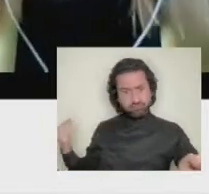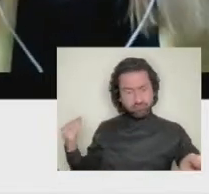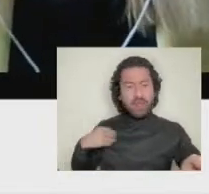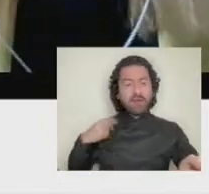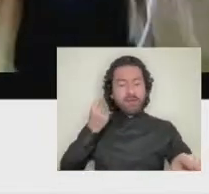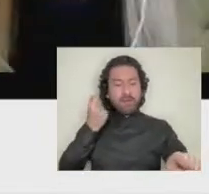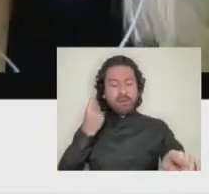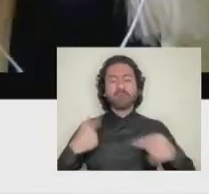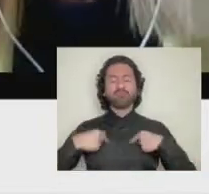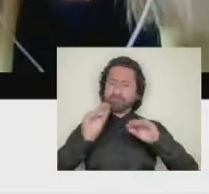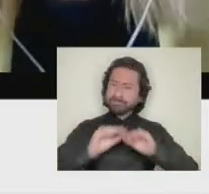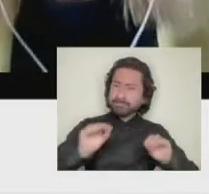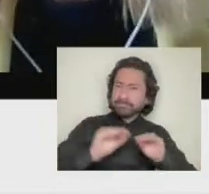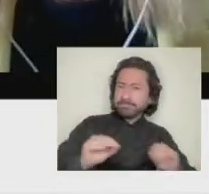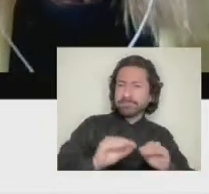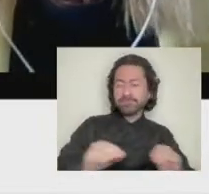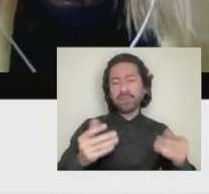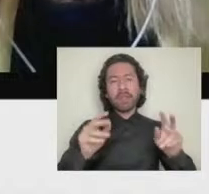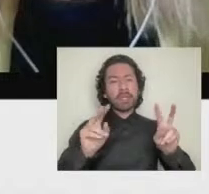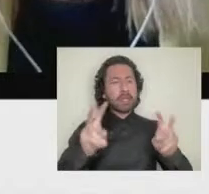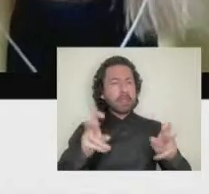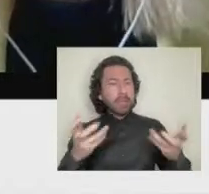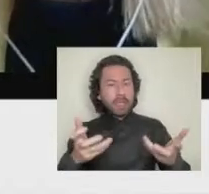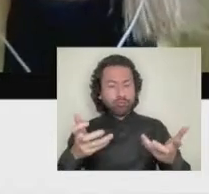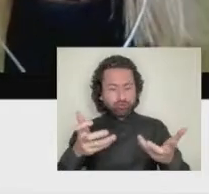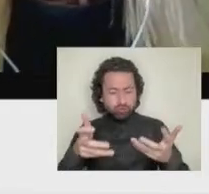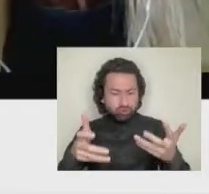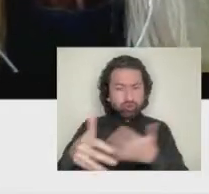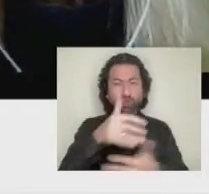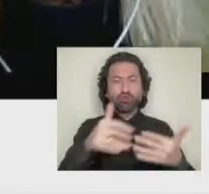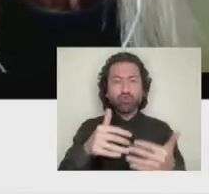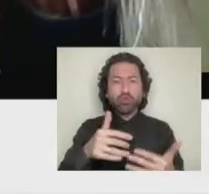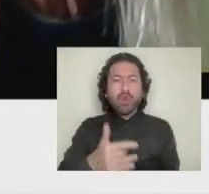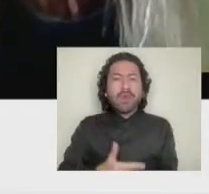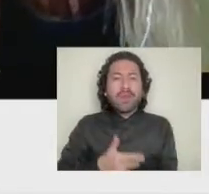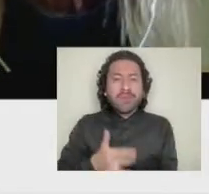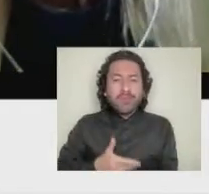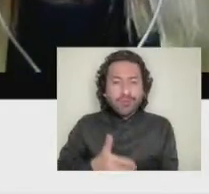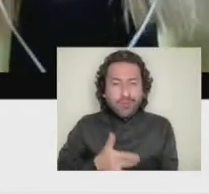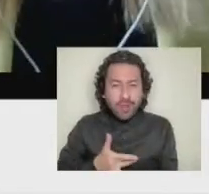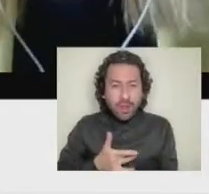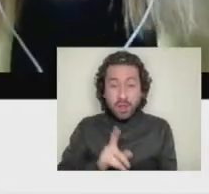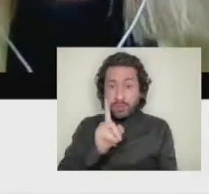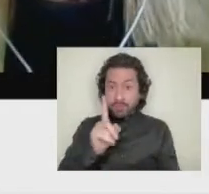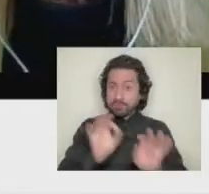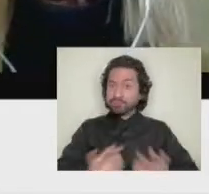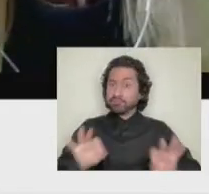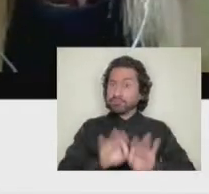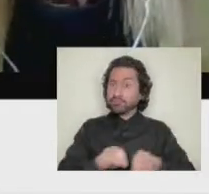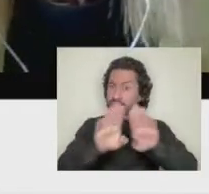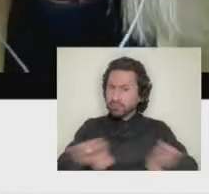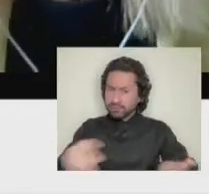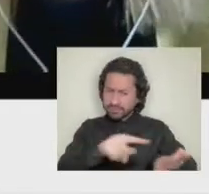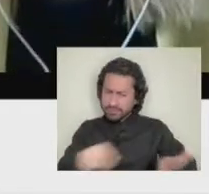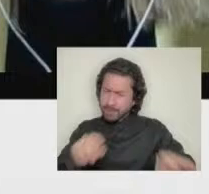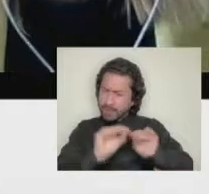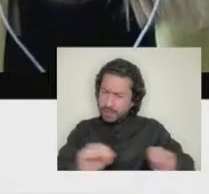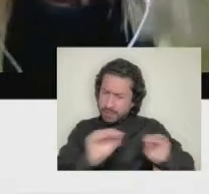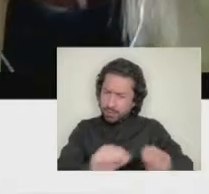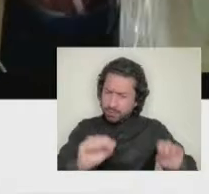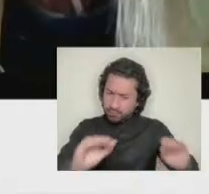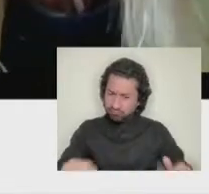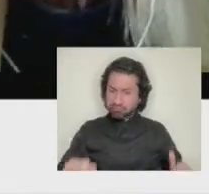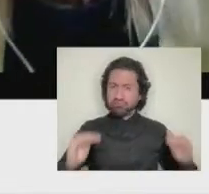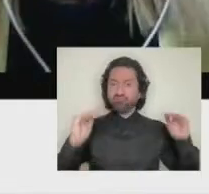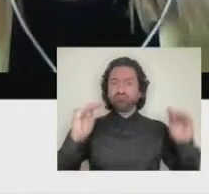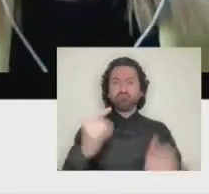the so-called socio-emotional skills. And what is even more important is to train children